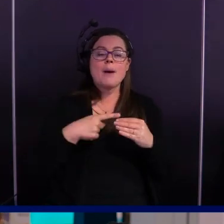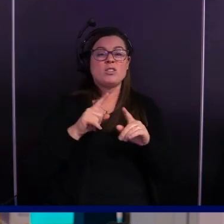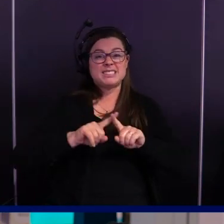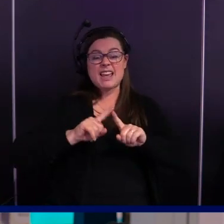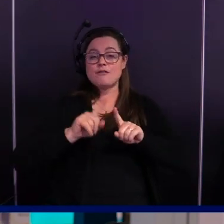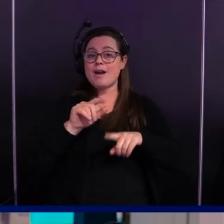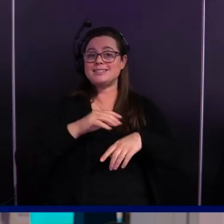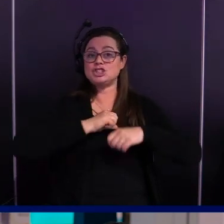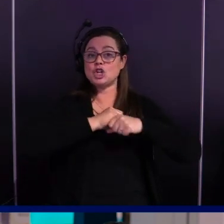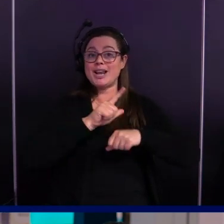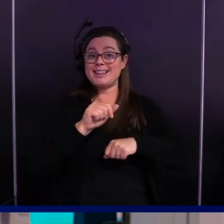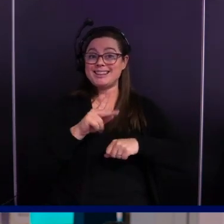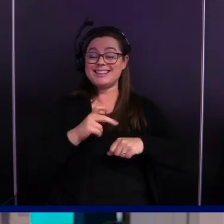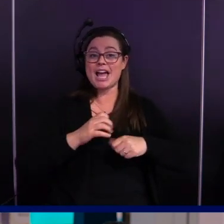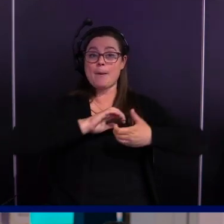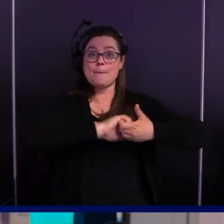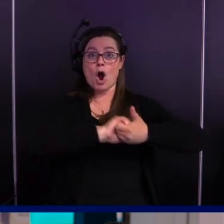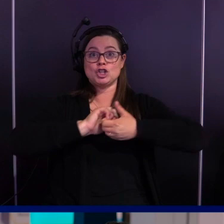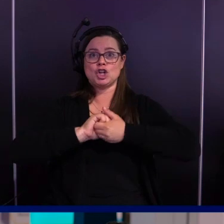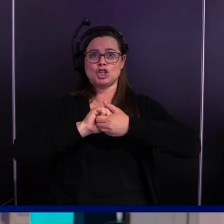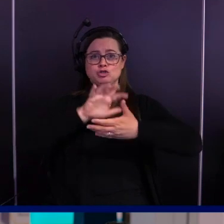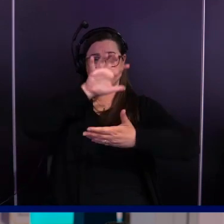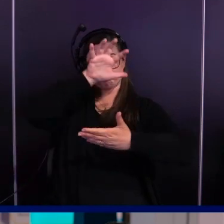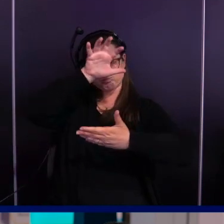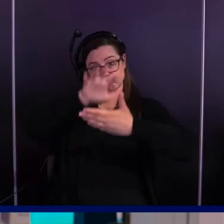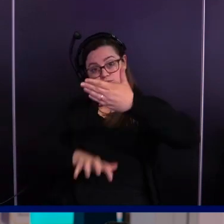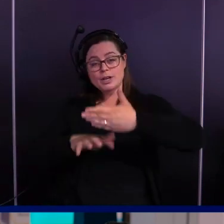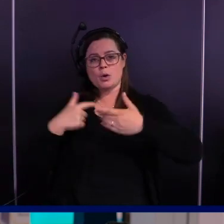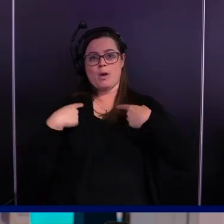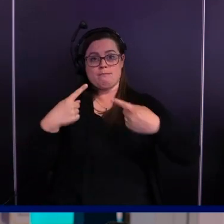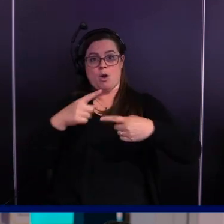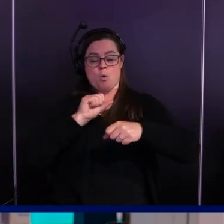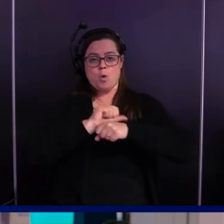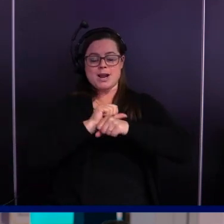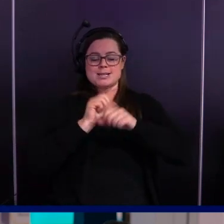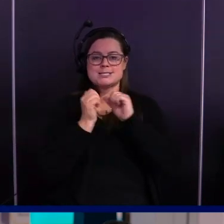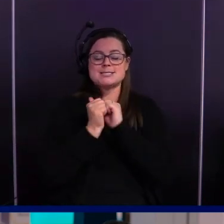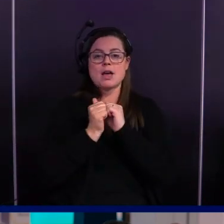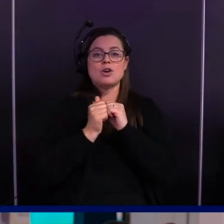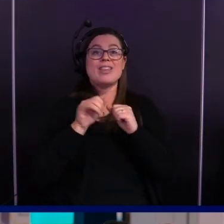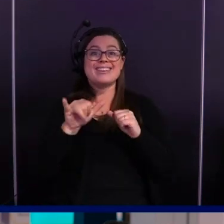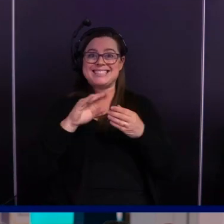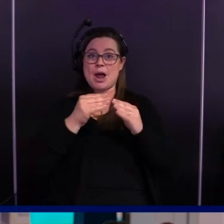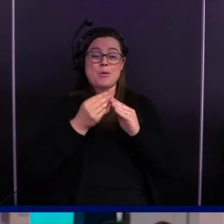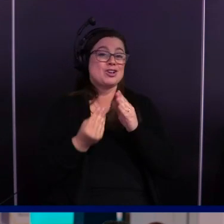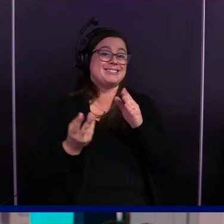Lake partners. There are many partners who have been working at it. This number is growing.